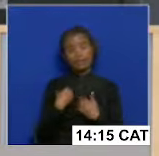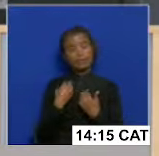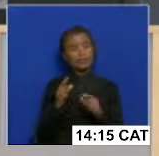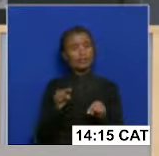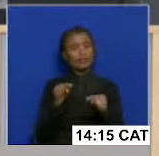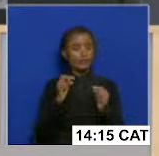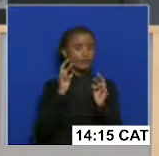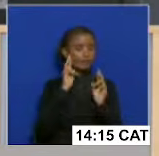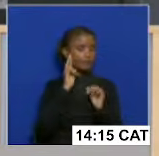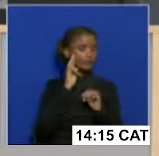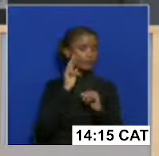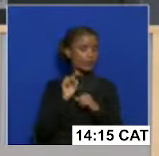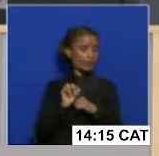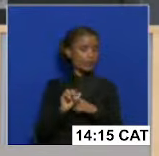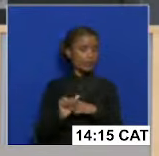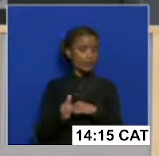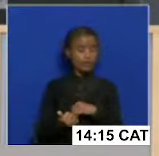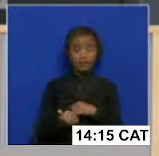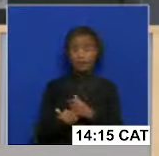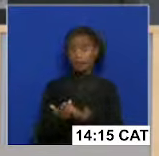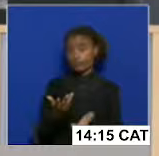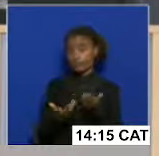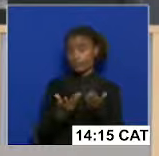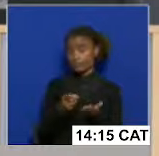request them for help with the case. Is that right?